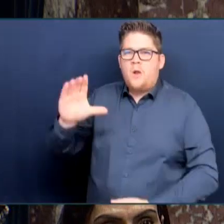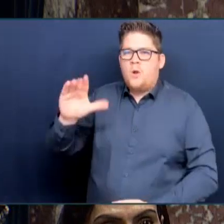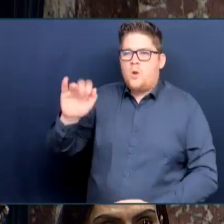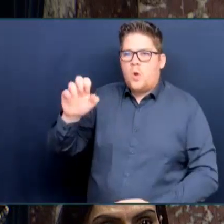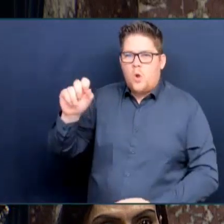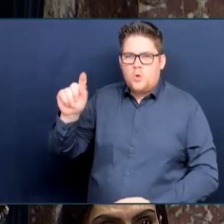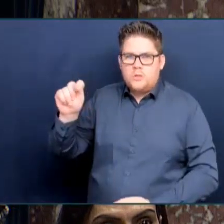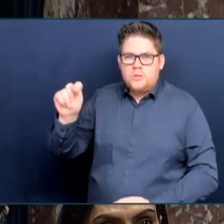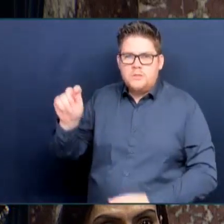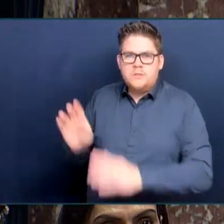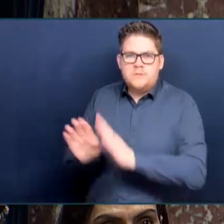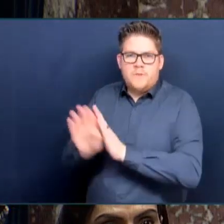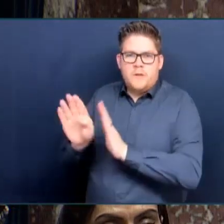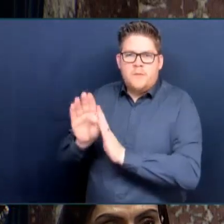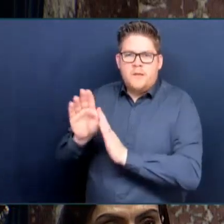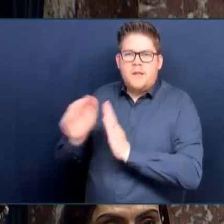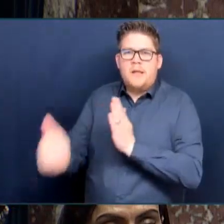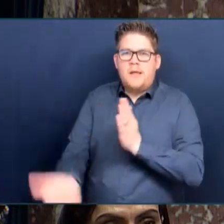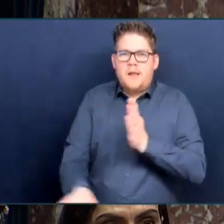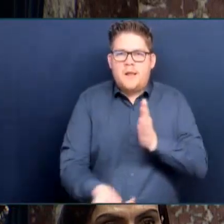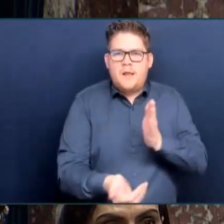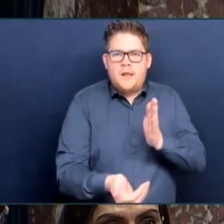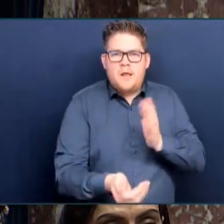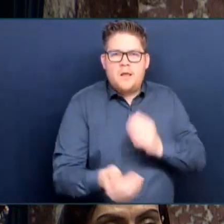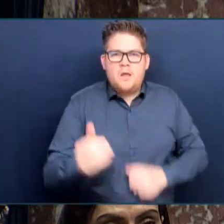paper be introduced and read a first time now.